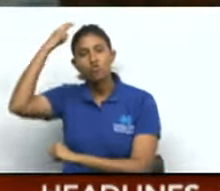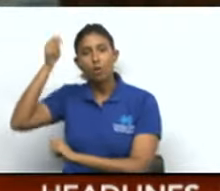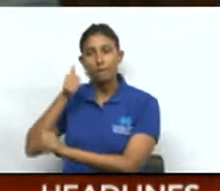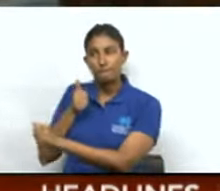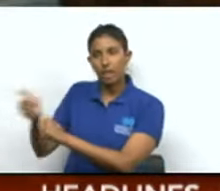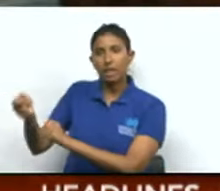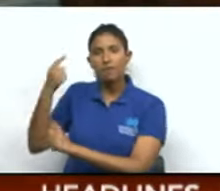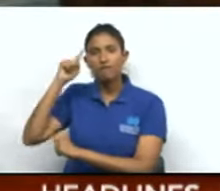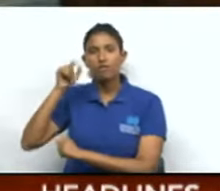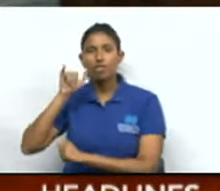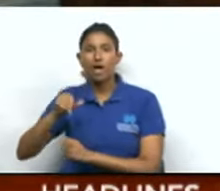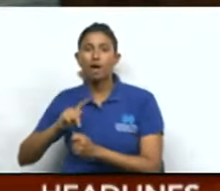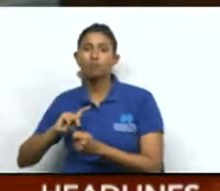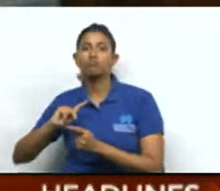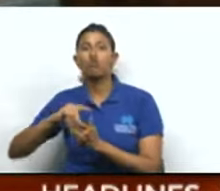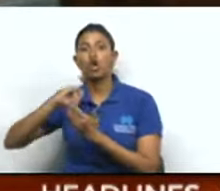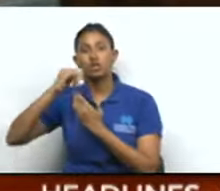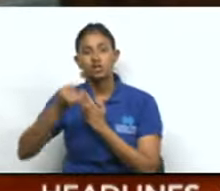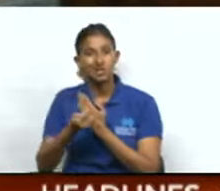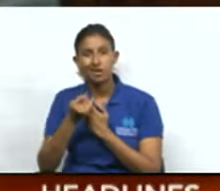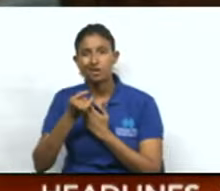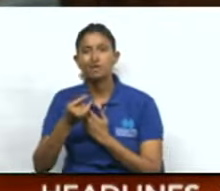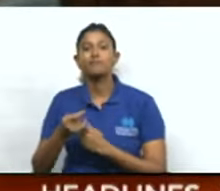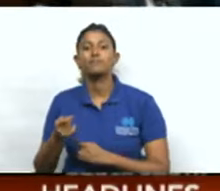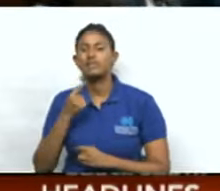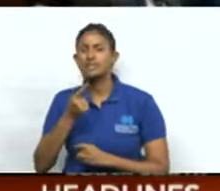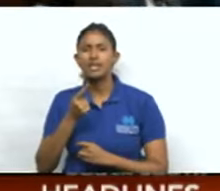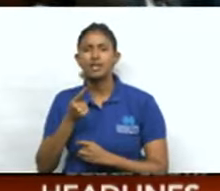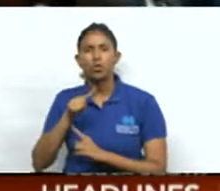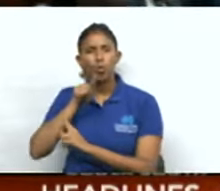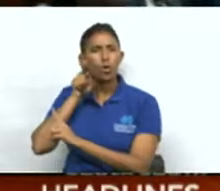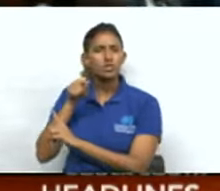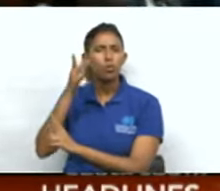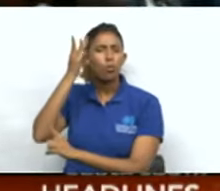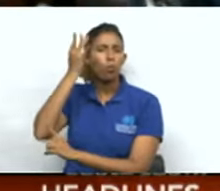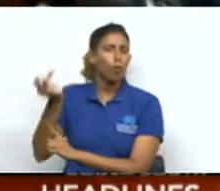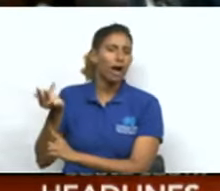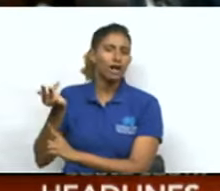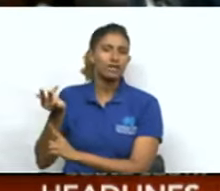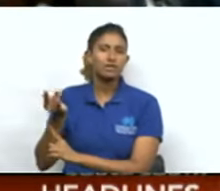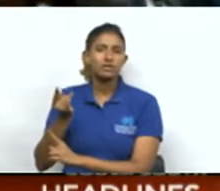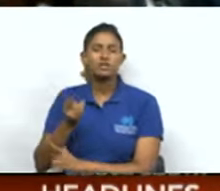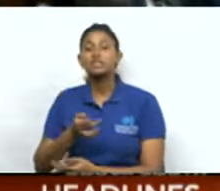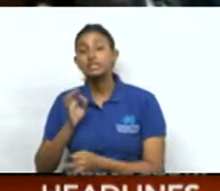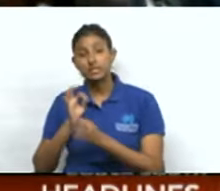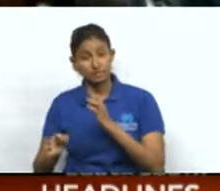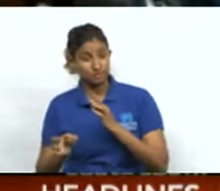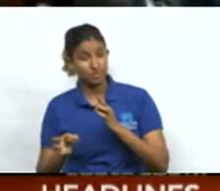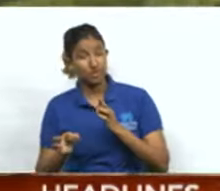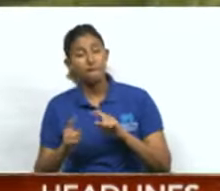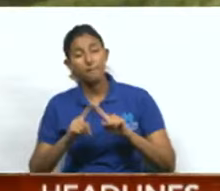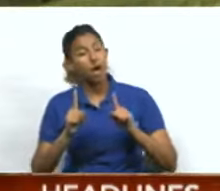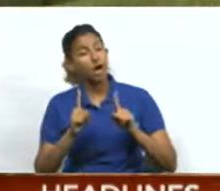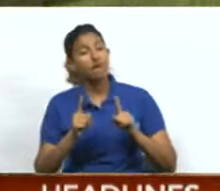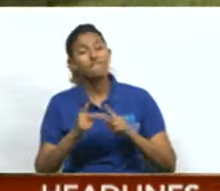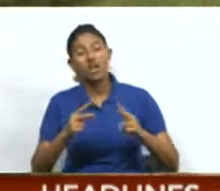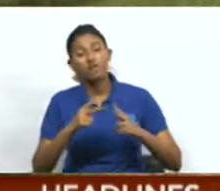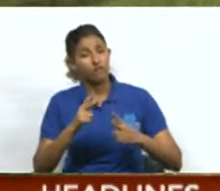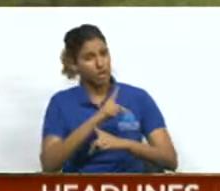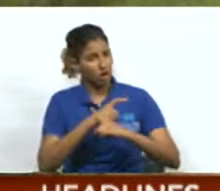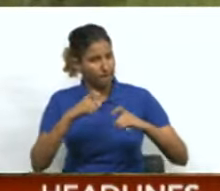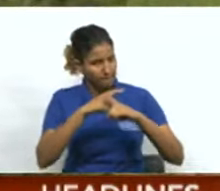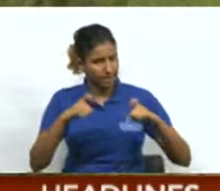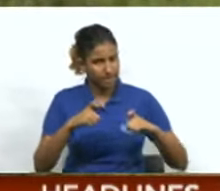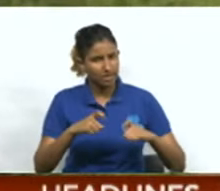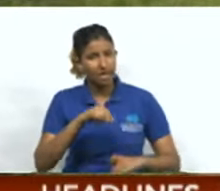The question remains, Madam Speaker, why? The question sounds simple enough, but quite complex in this case. And while the context of the